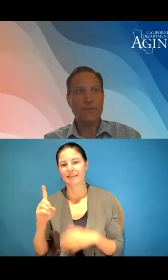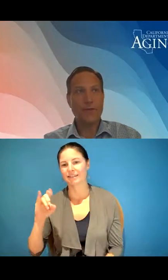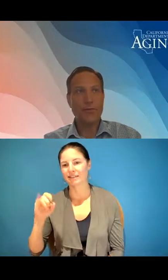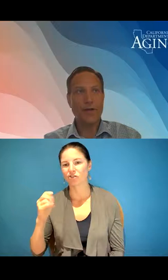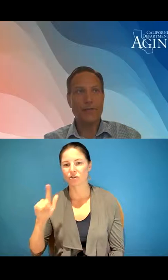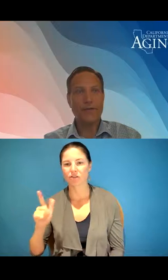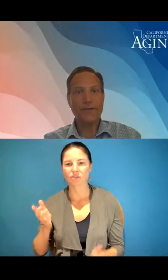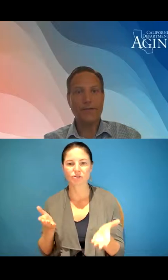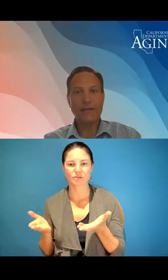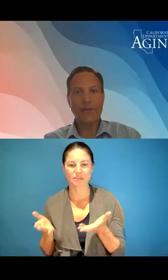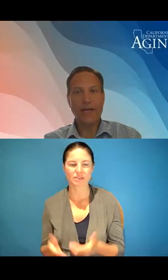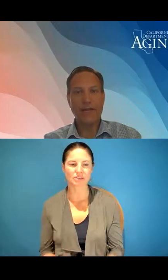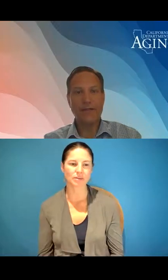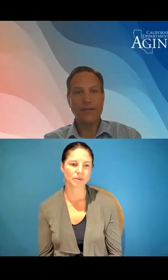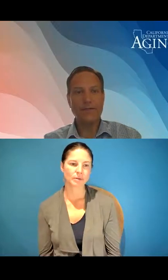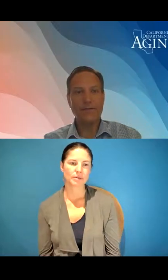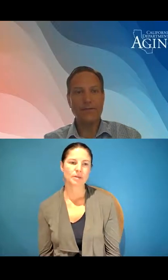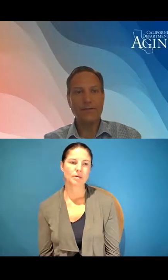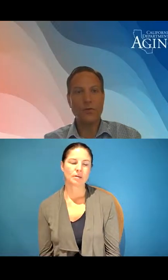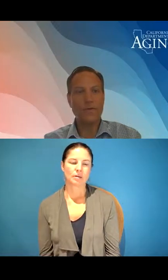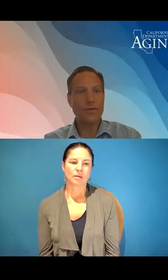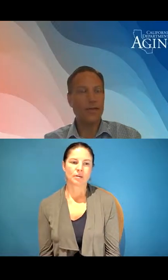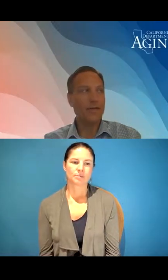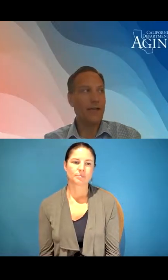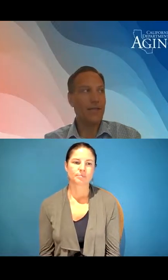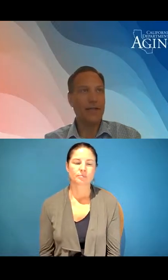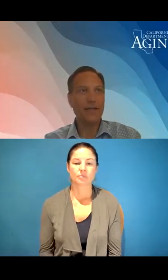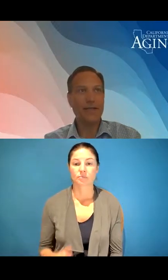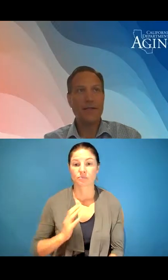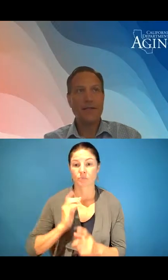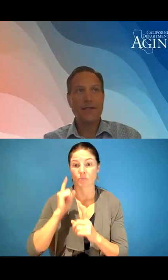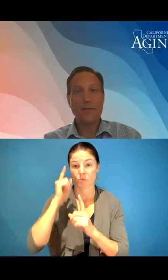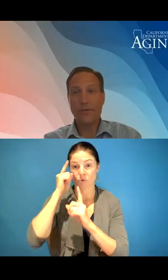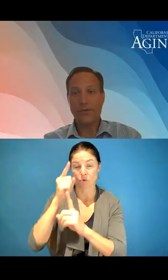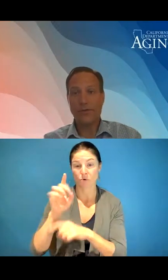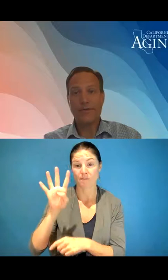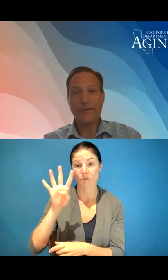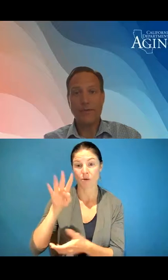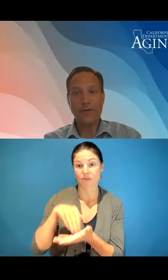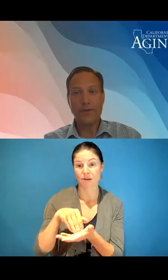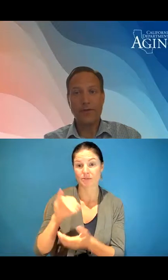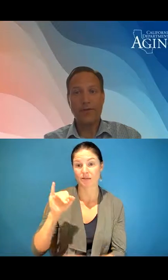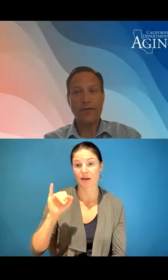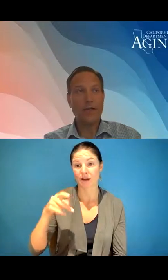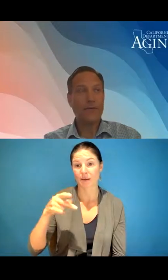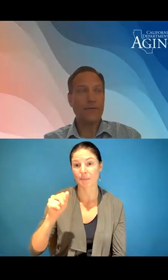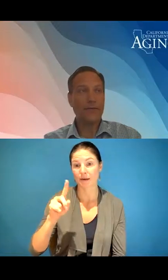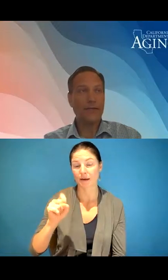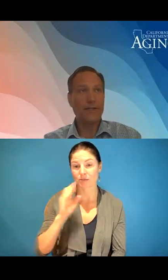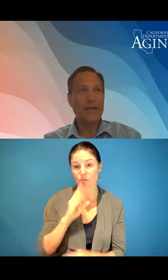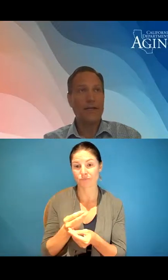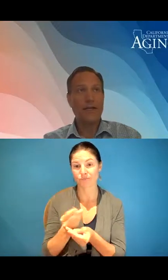As we reported out previously, we have an initiative to deploy 4,000 iPads to older adults who live alone